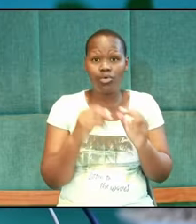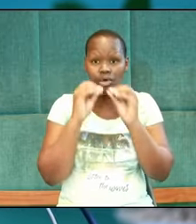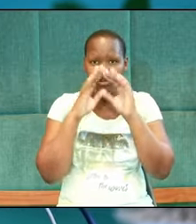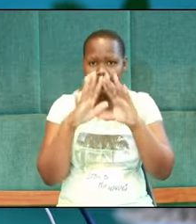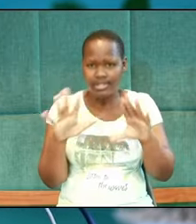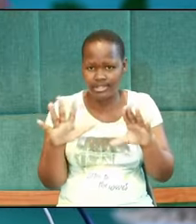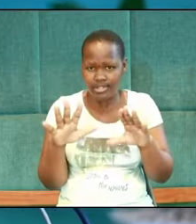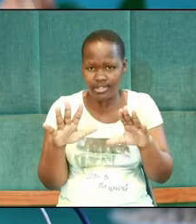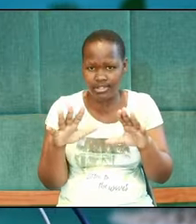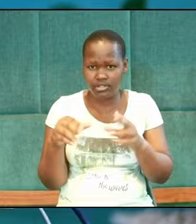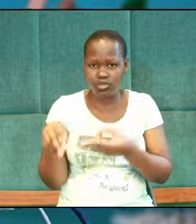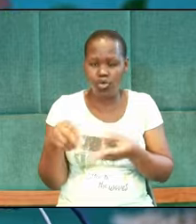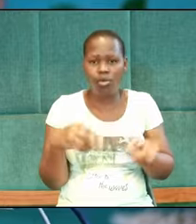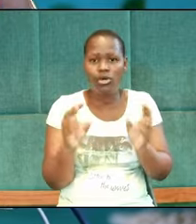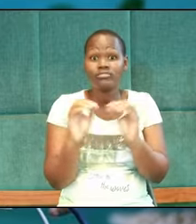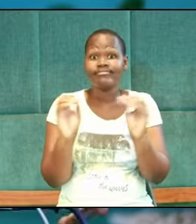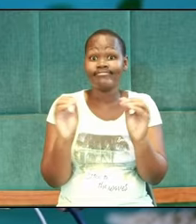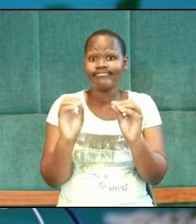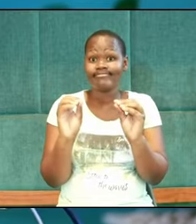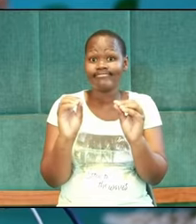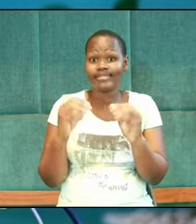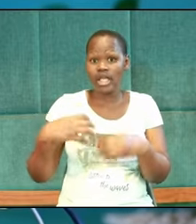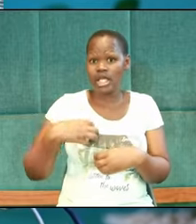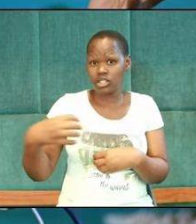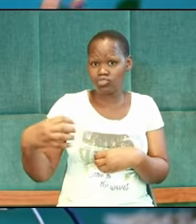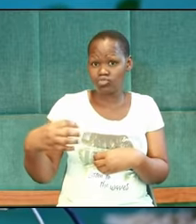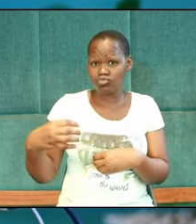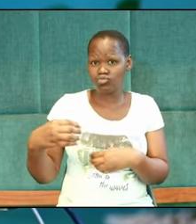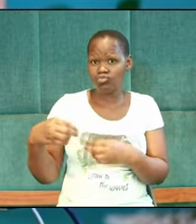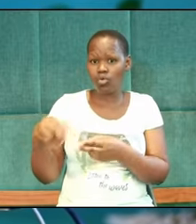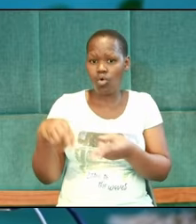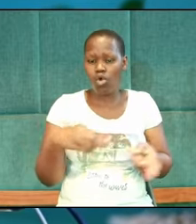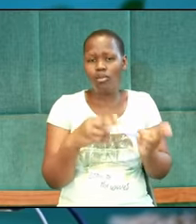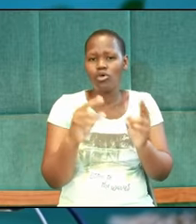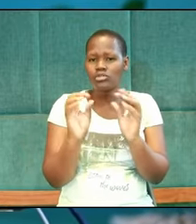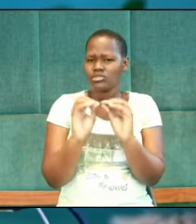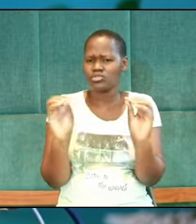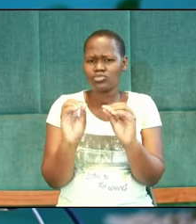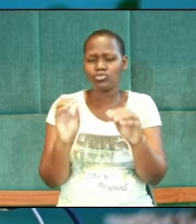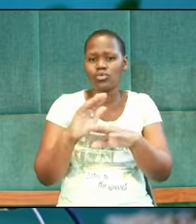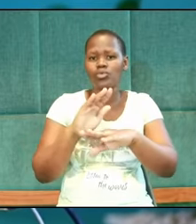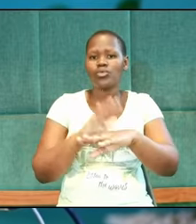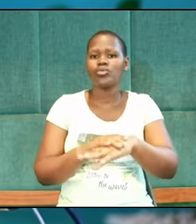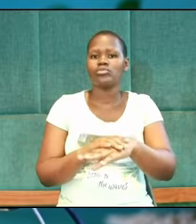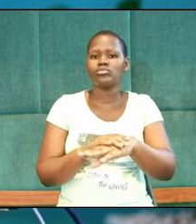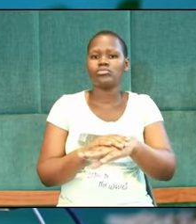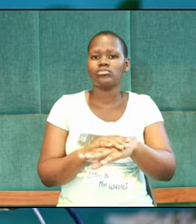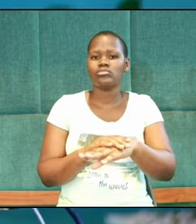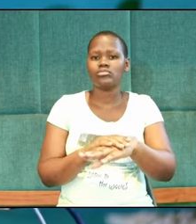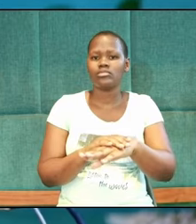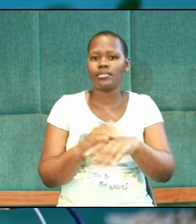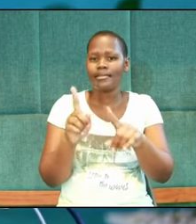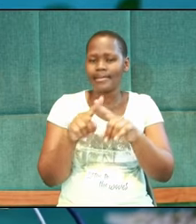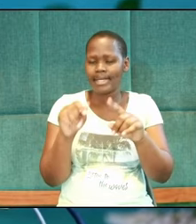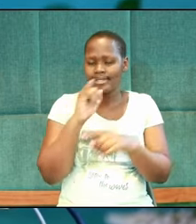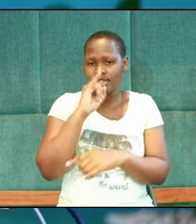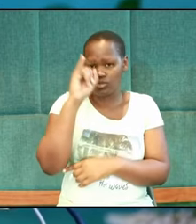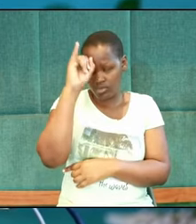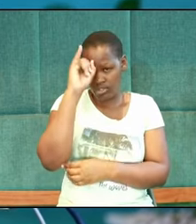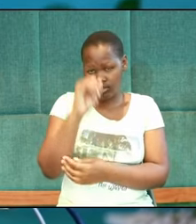uncommon riches, uncommon pleasant goodies? Why? Ignorance.